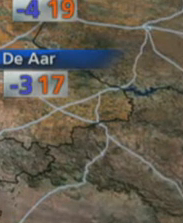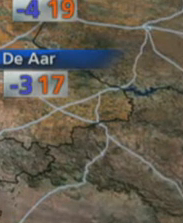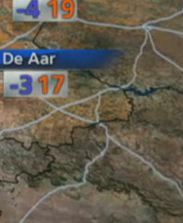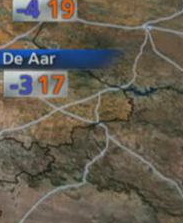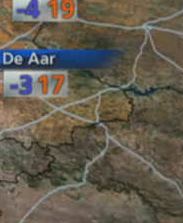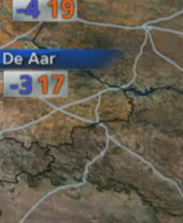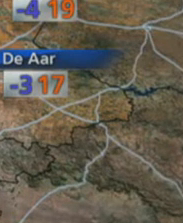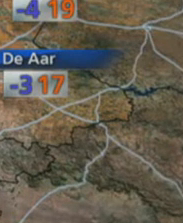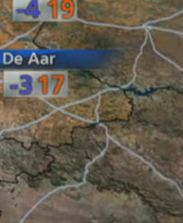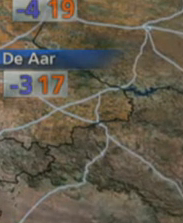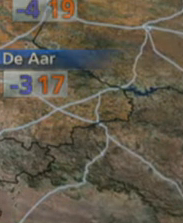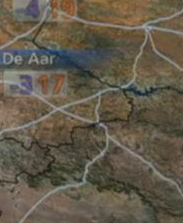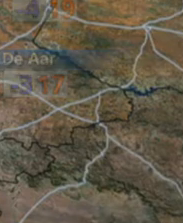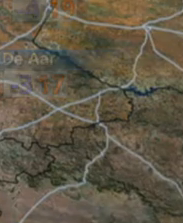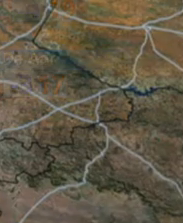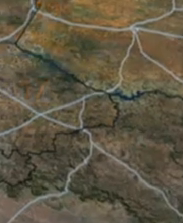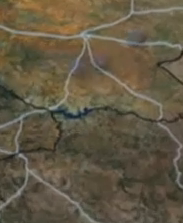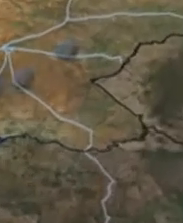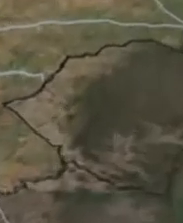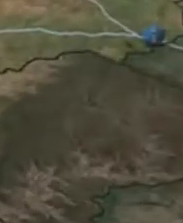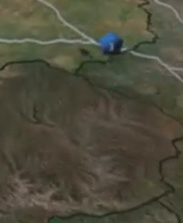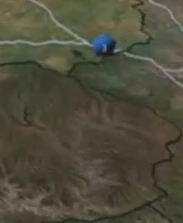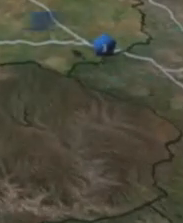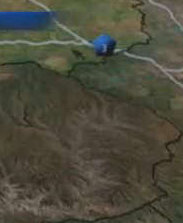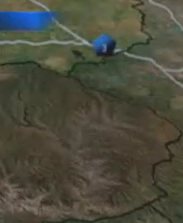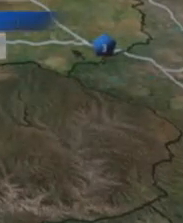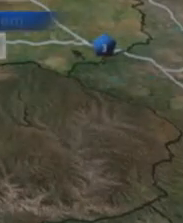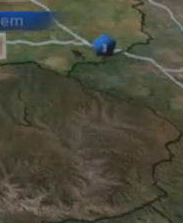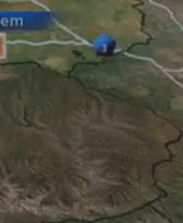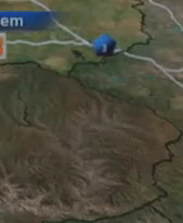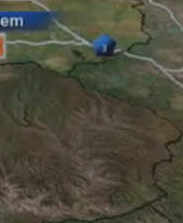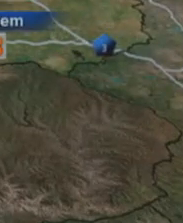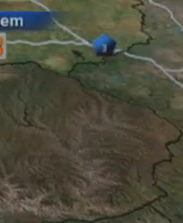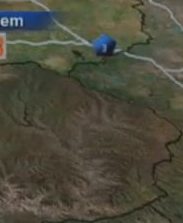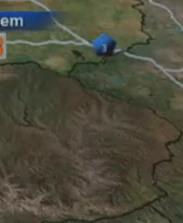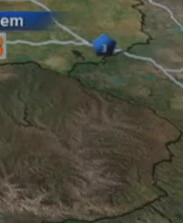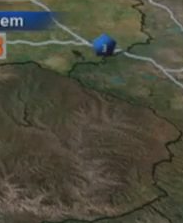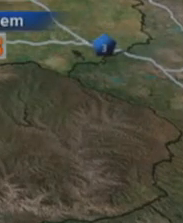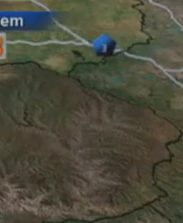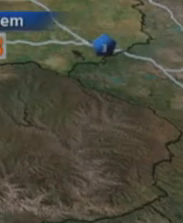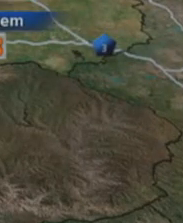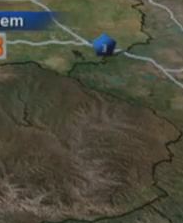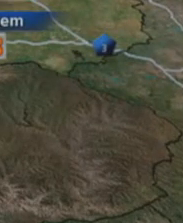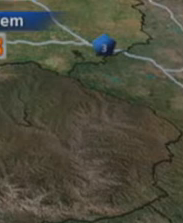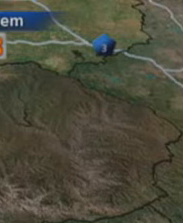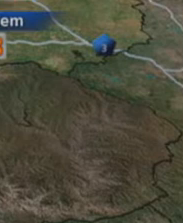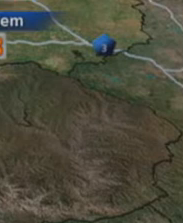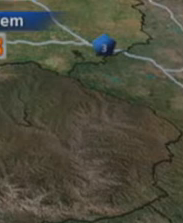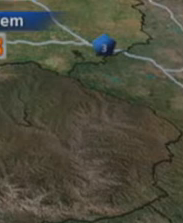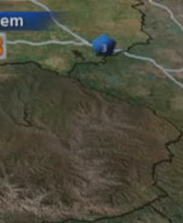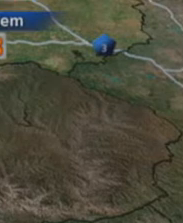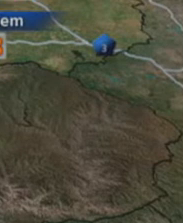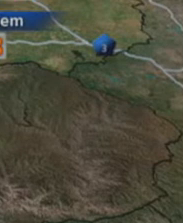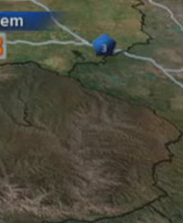ka 25 mme go bontsha fa go tla go thutafetse re lebella ka kwa province ya Free State teng Welcome go tla go